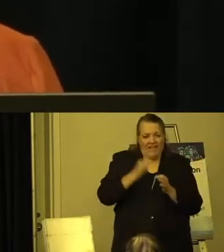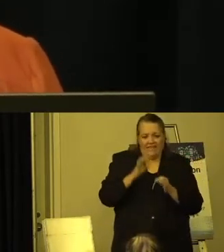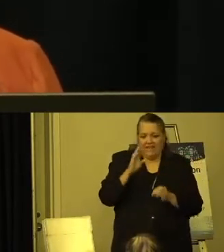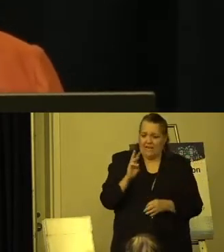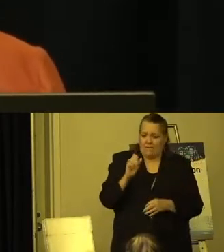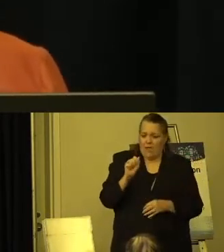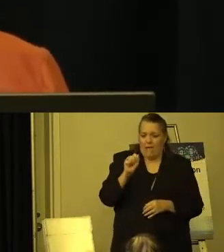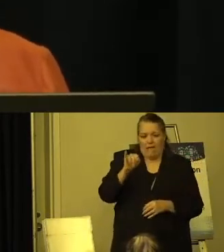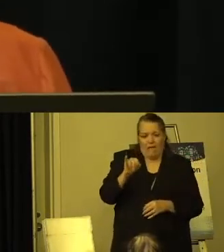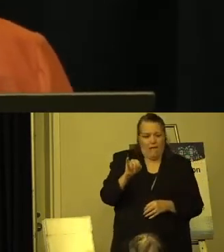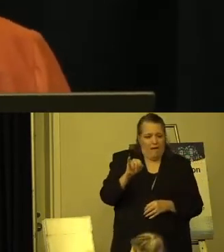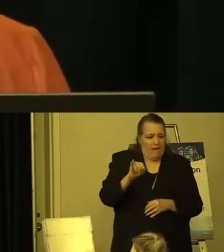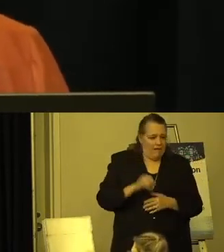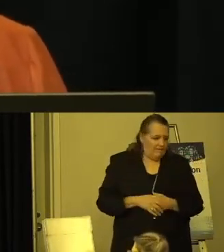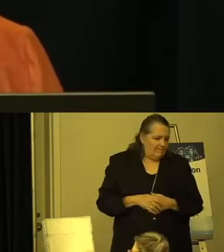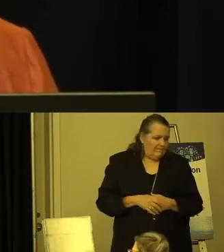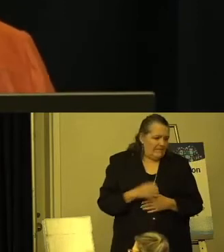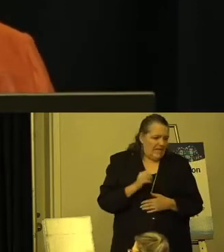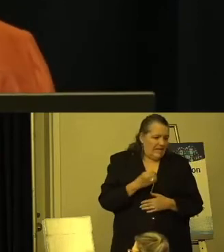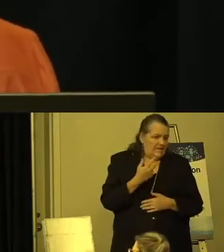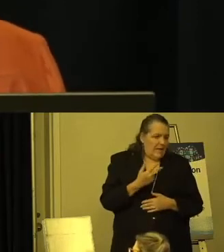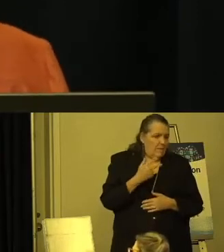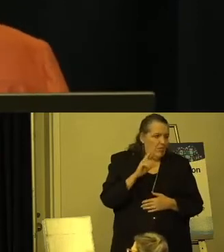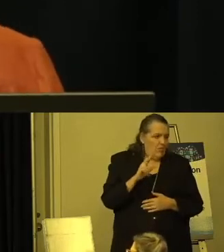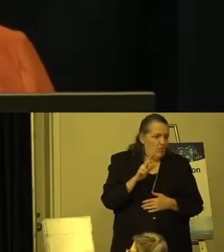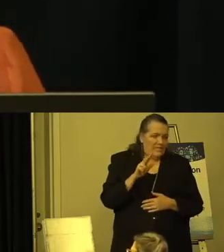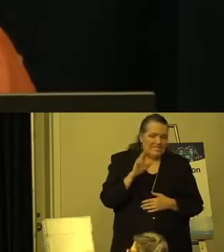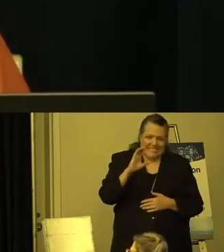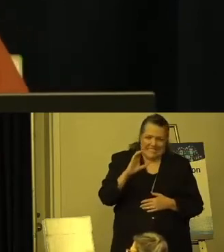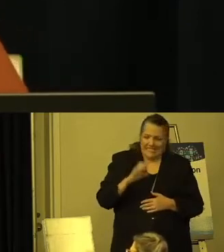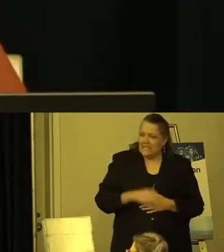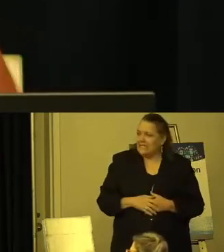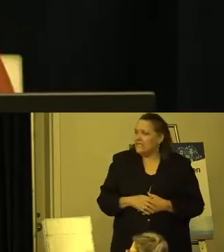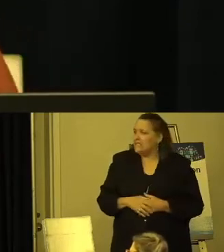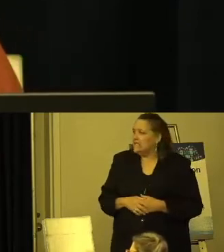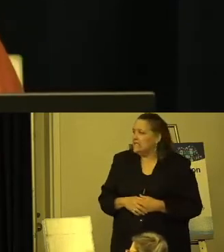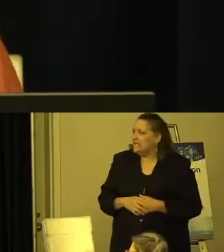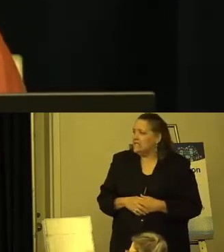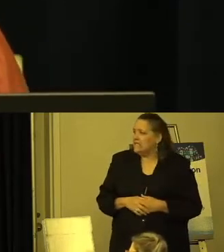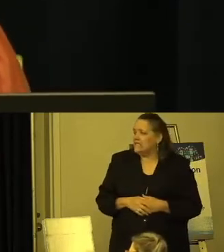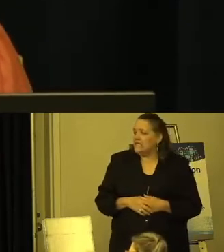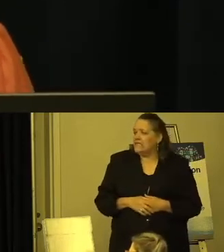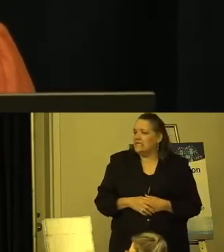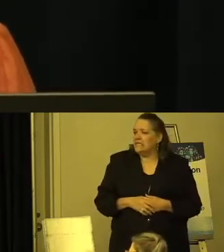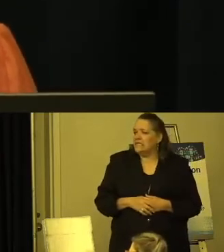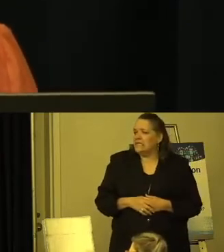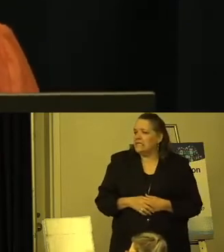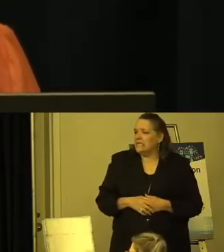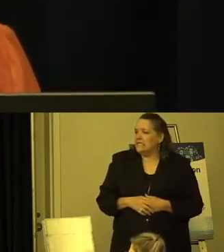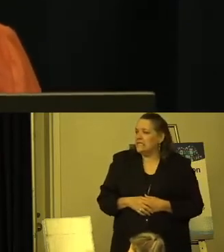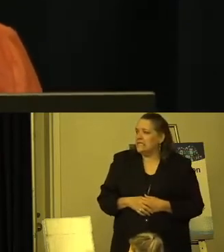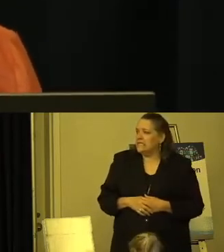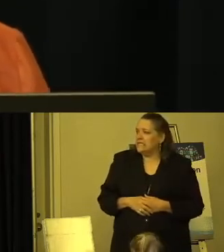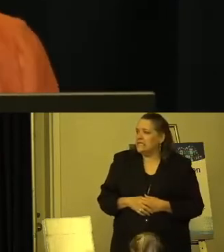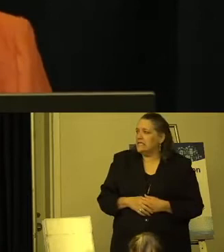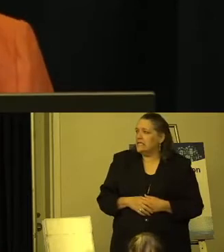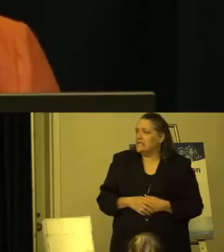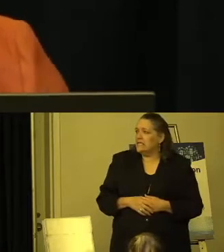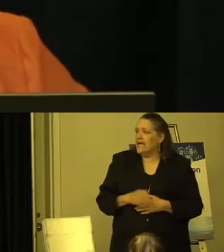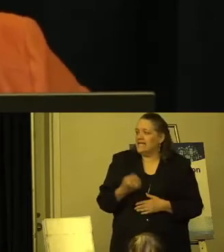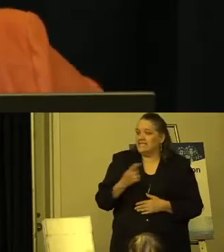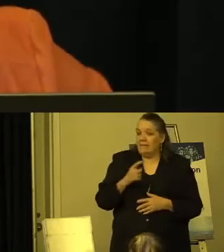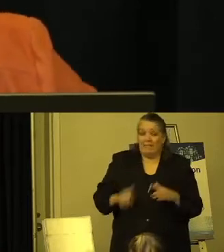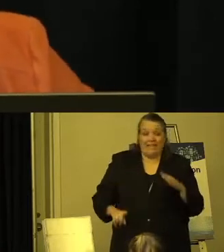and in W3C, and a lot of confidence in what's happening there. And something